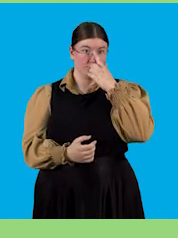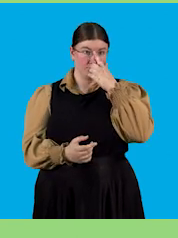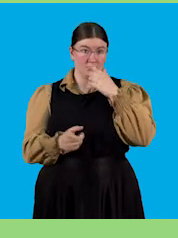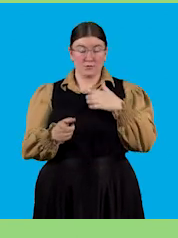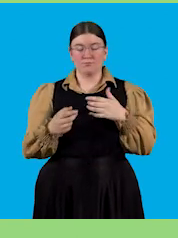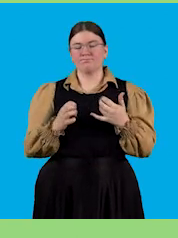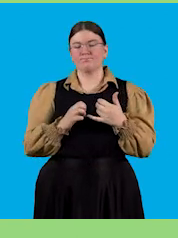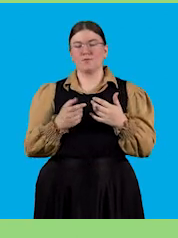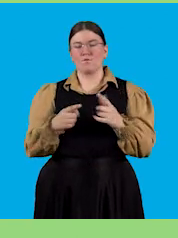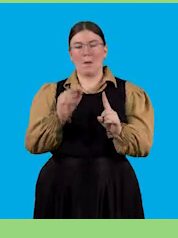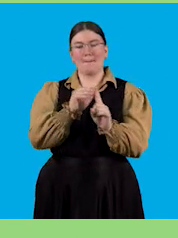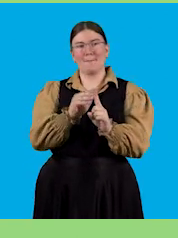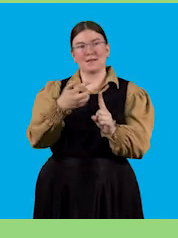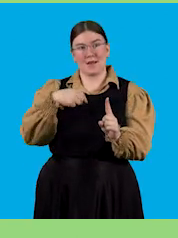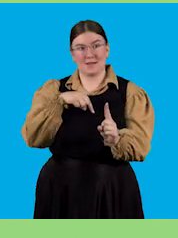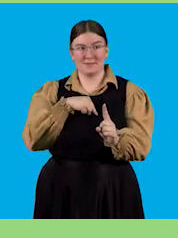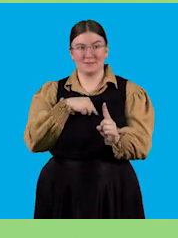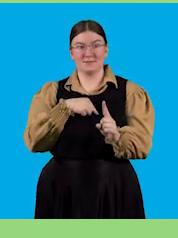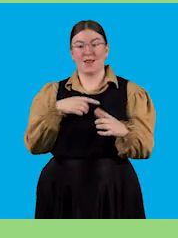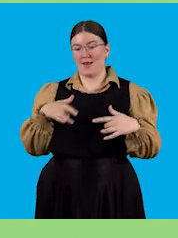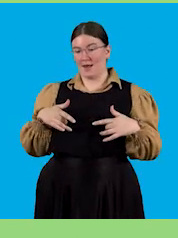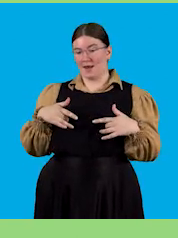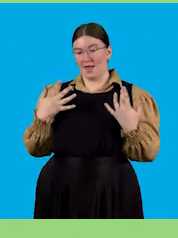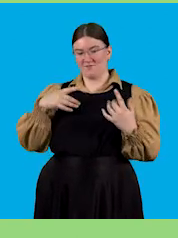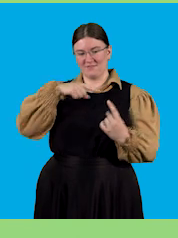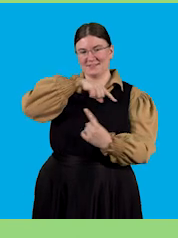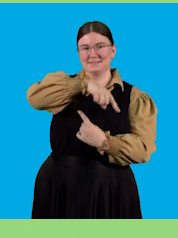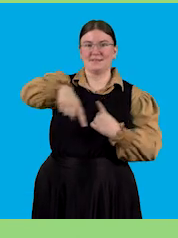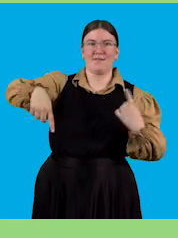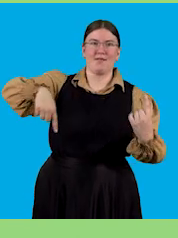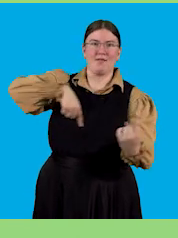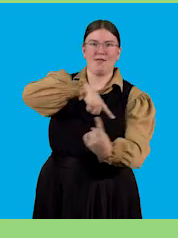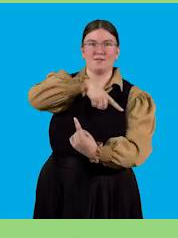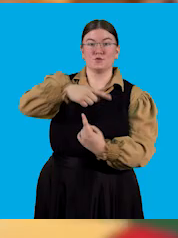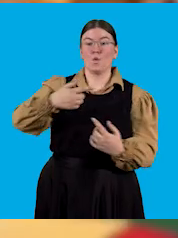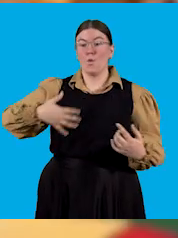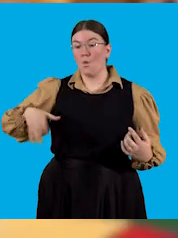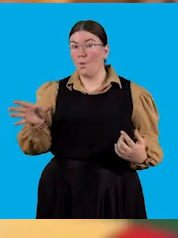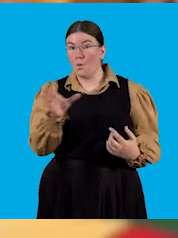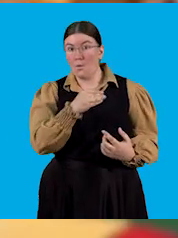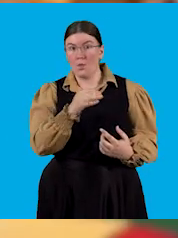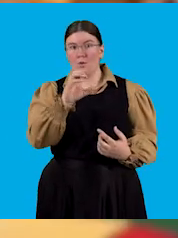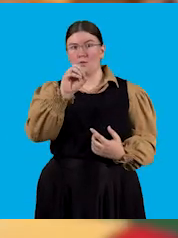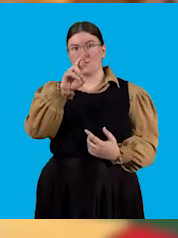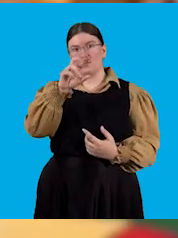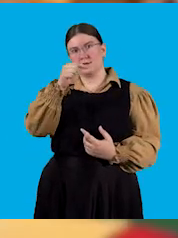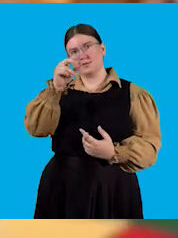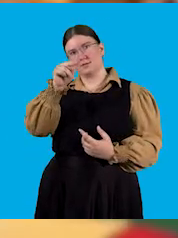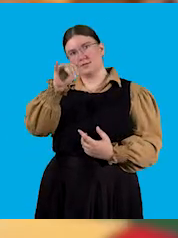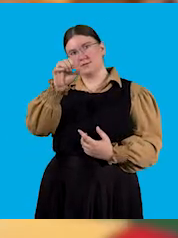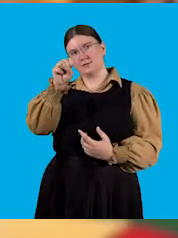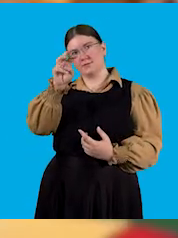So to help us remind us what that means about life cycles and that all living organisms go through